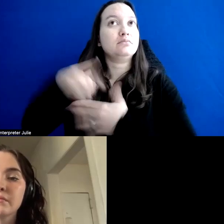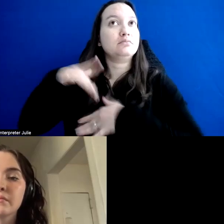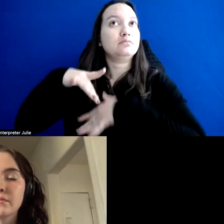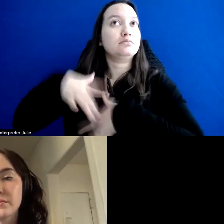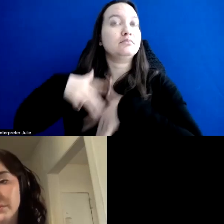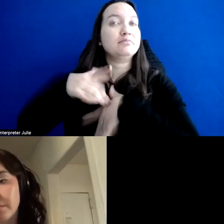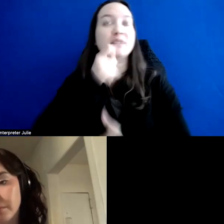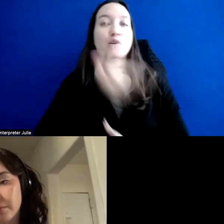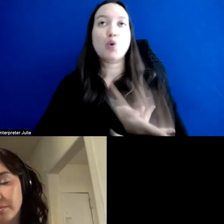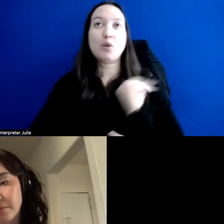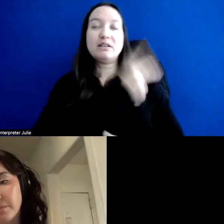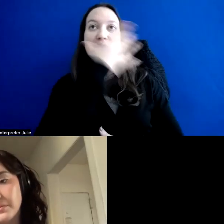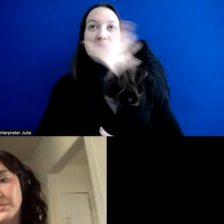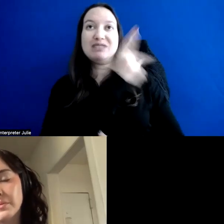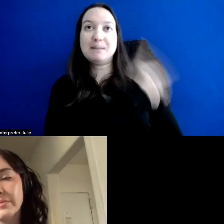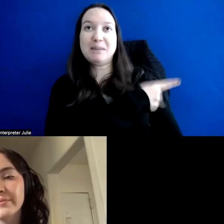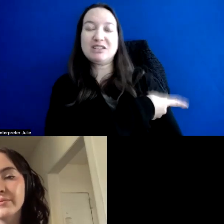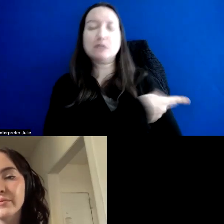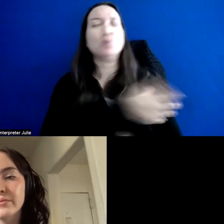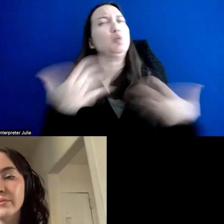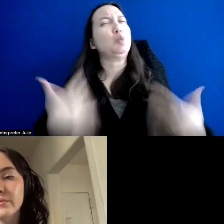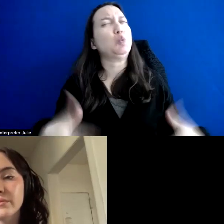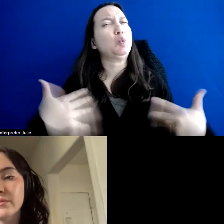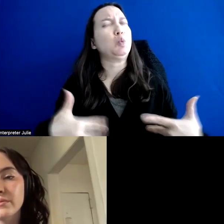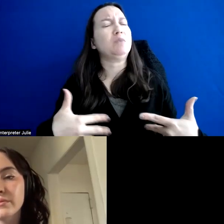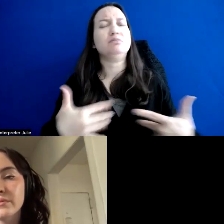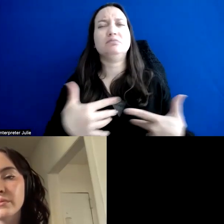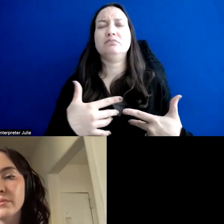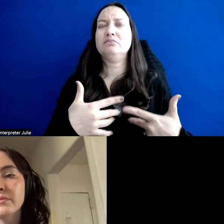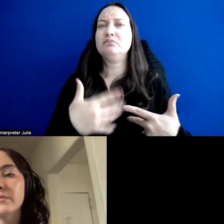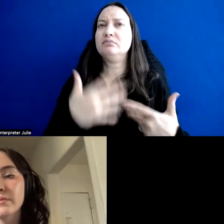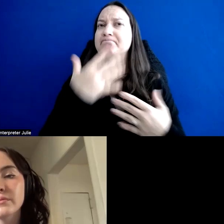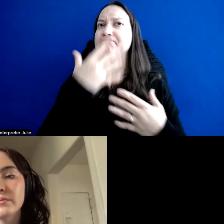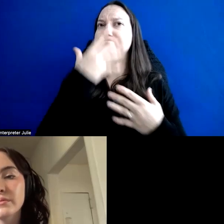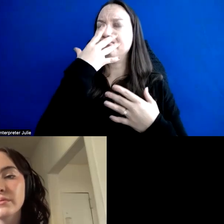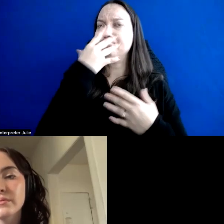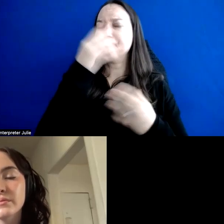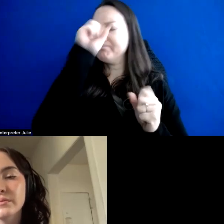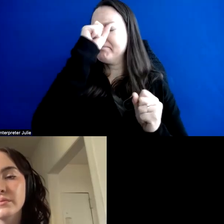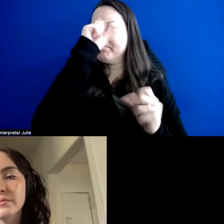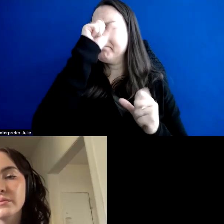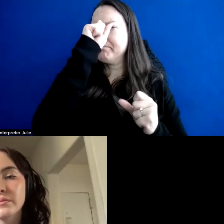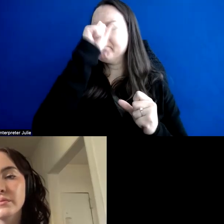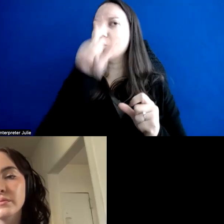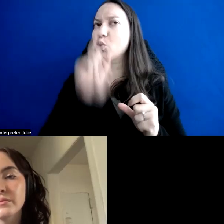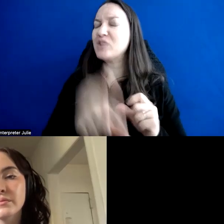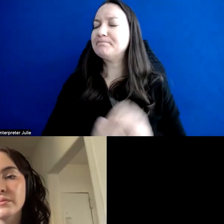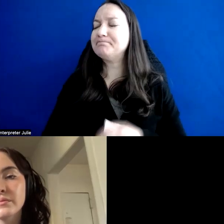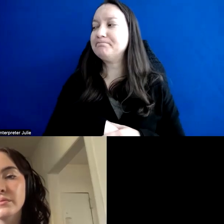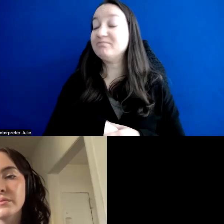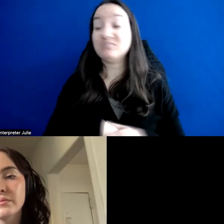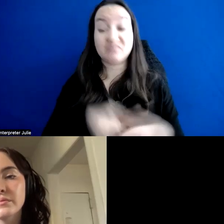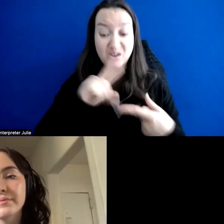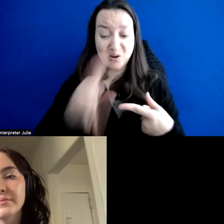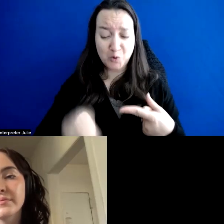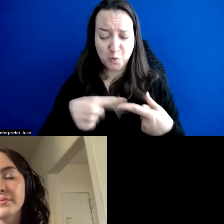own interests as patients? Now, this is a very profound and disturbing question, I think, these days. When do we